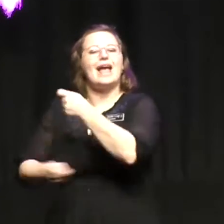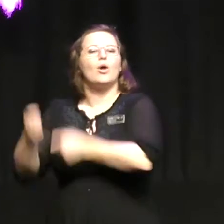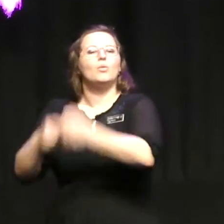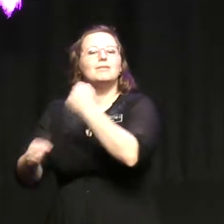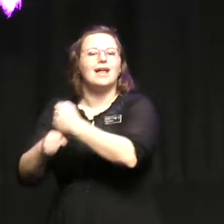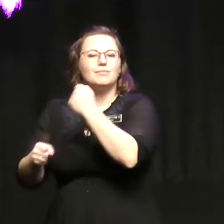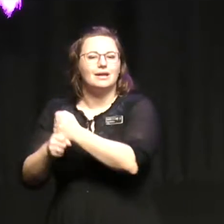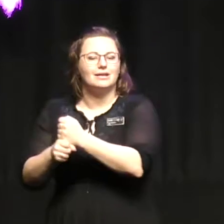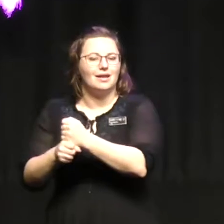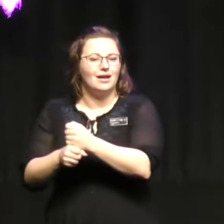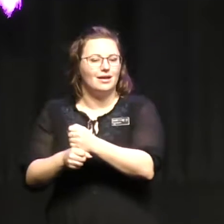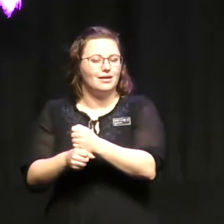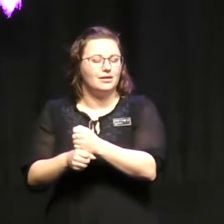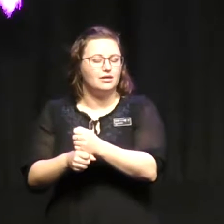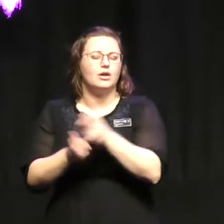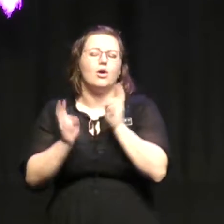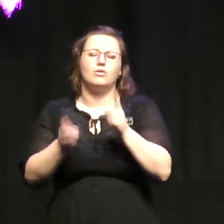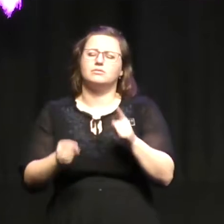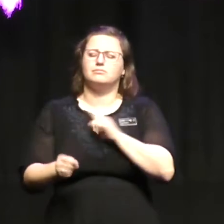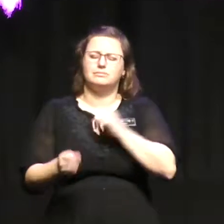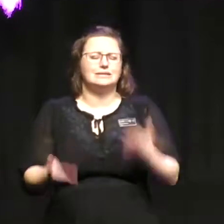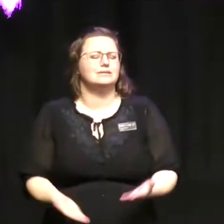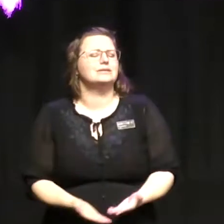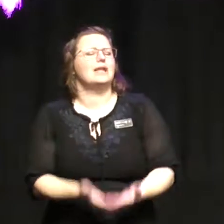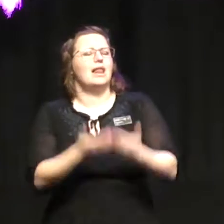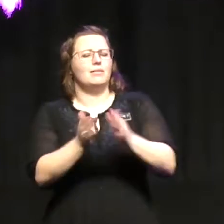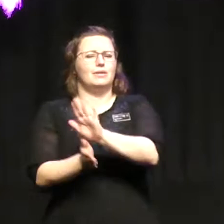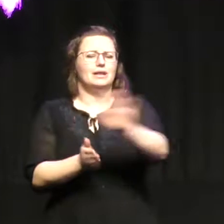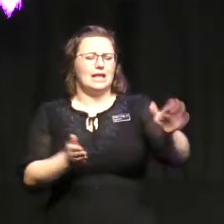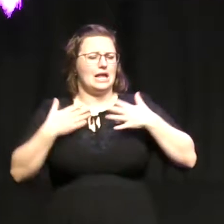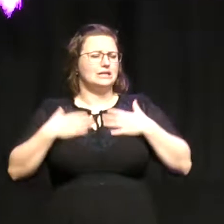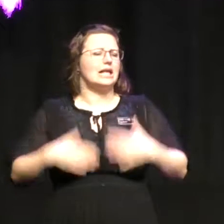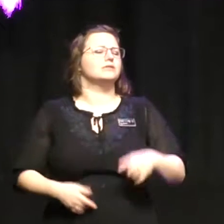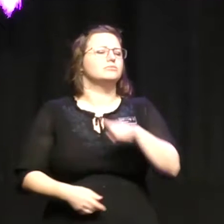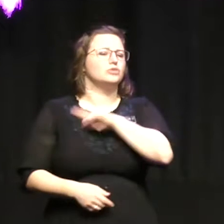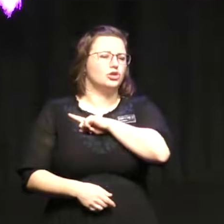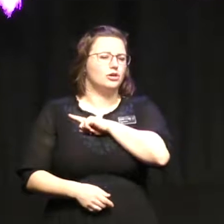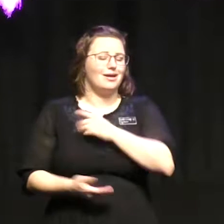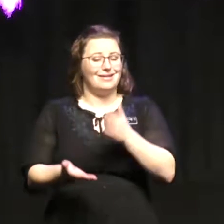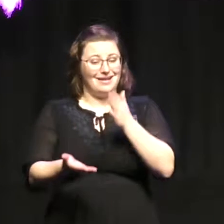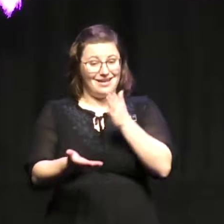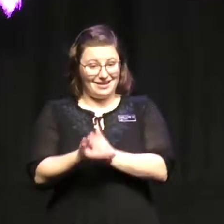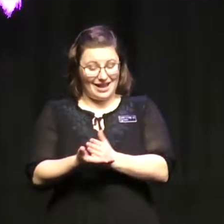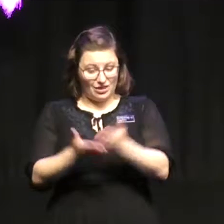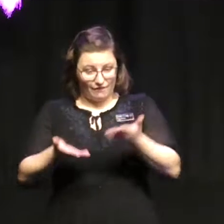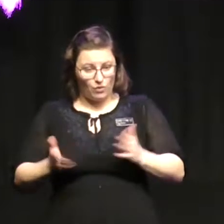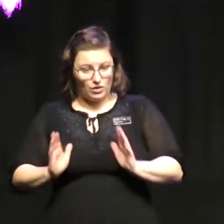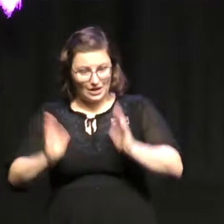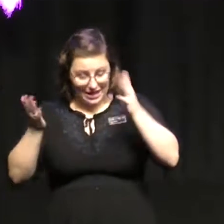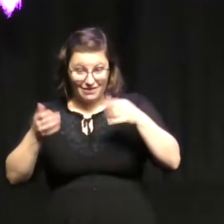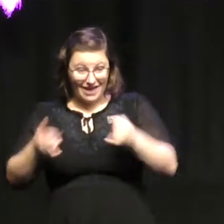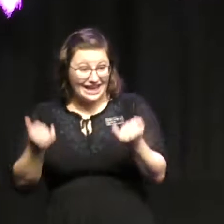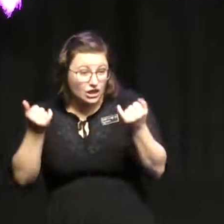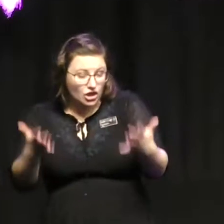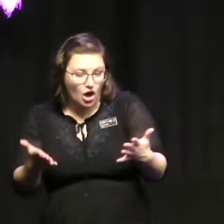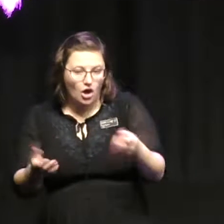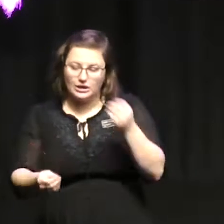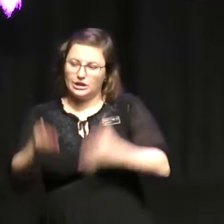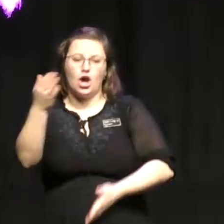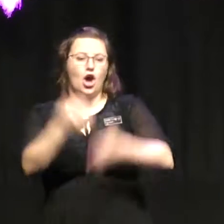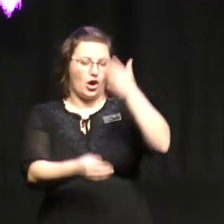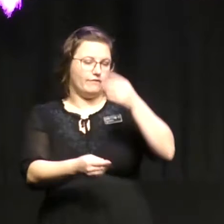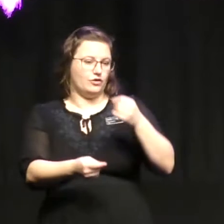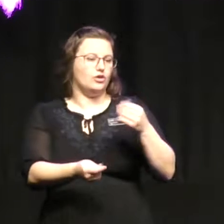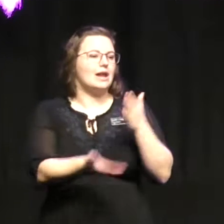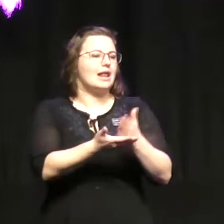It also tremendously helps in improving their health. Right to life in these days depends on